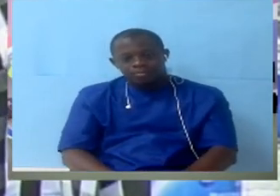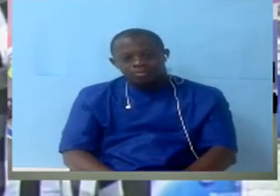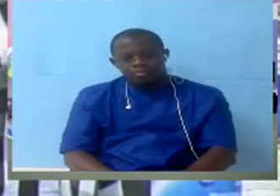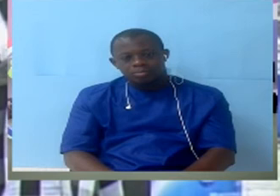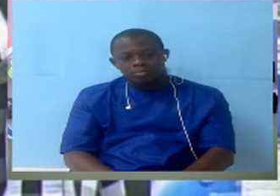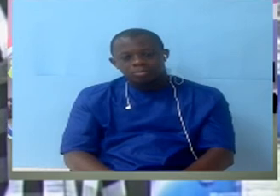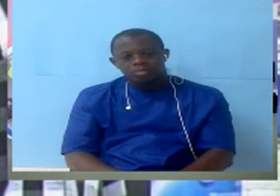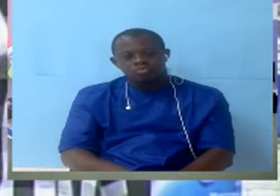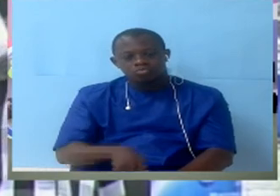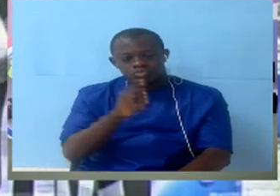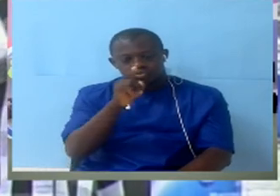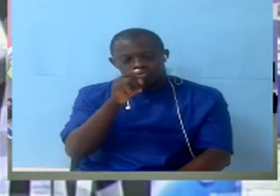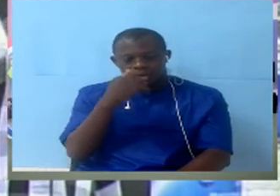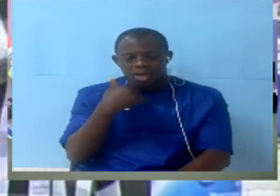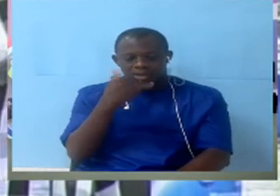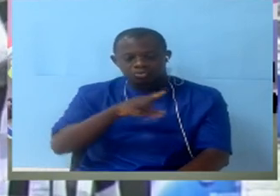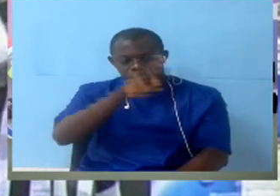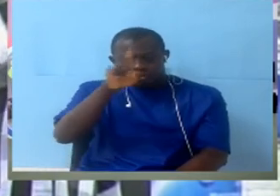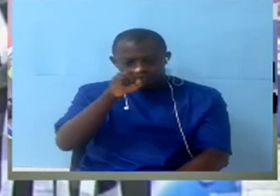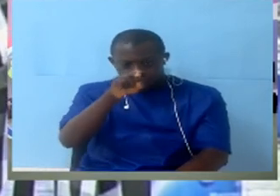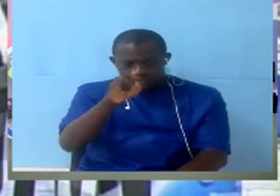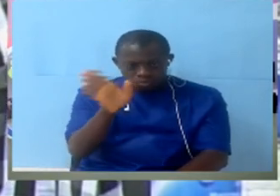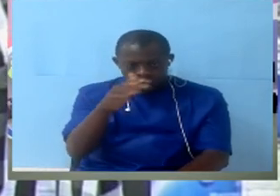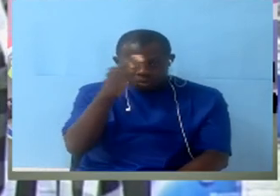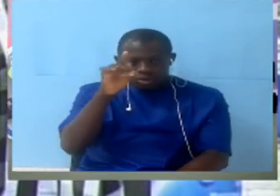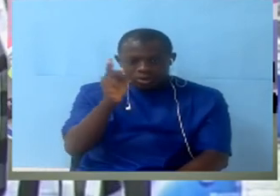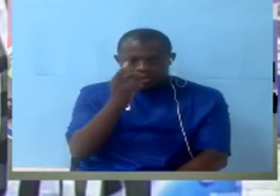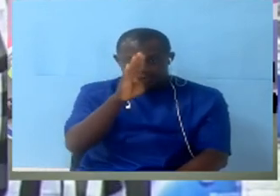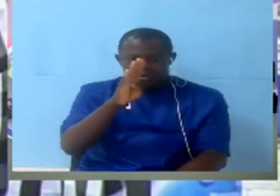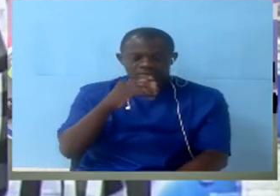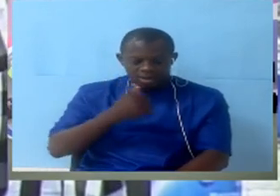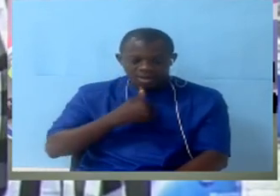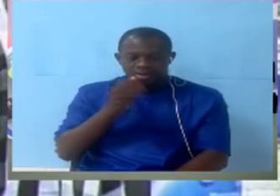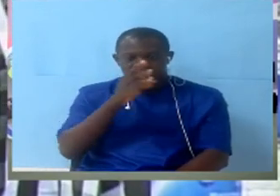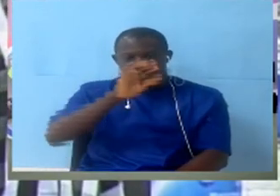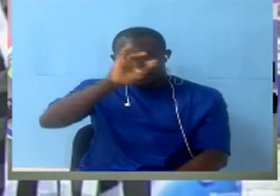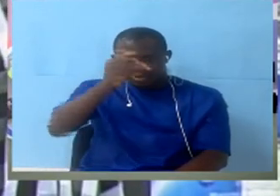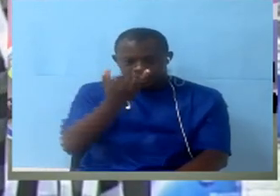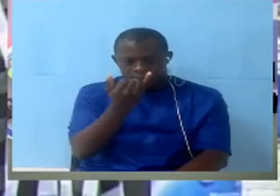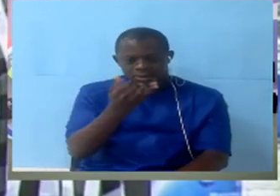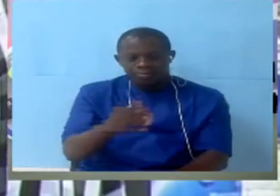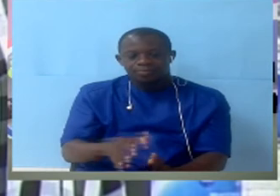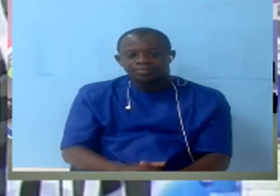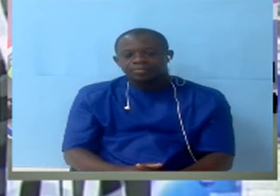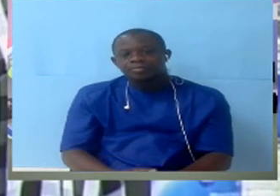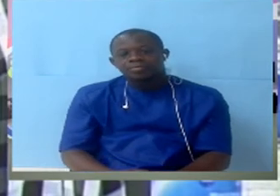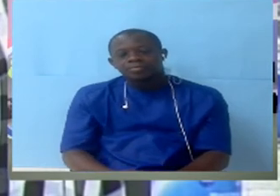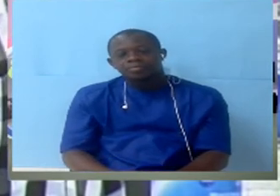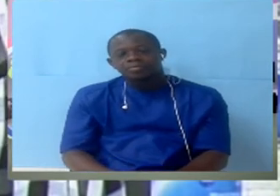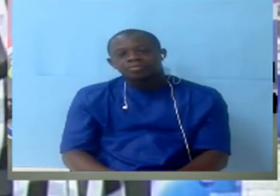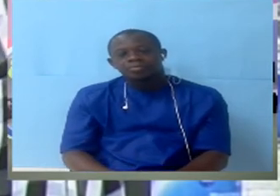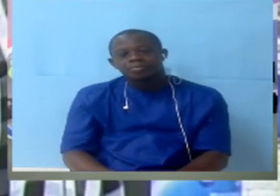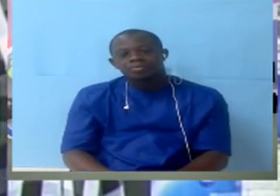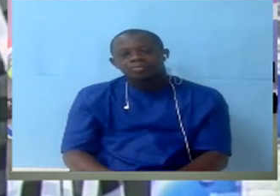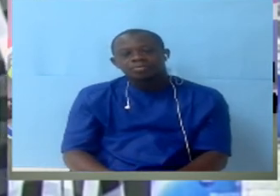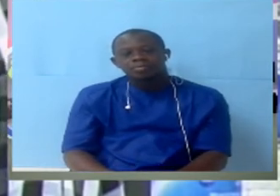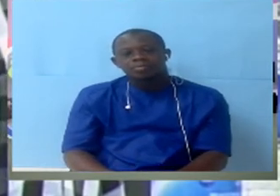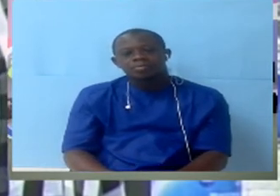bi sawo kai ha. He asked me, you went to Guinea-Bissau? I said yes. Konyoko telephone taranum